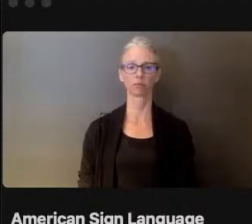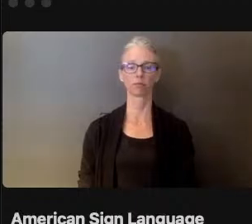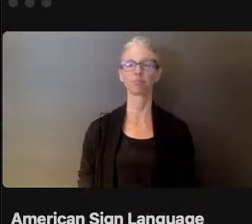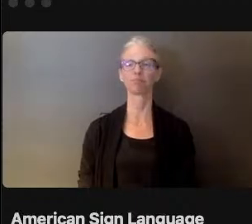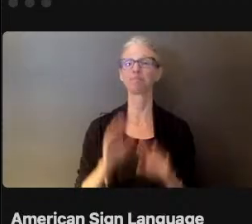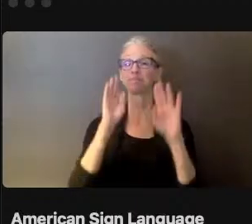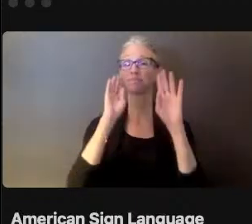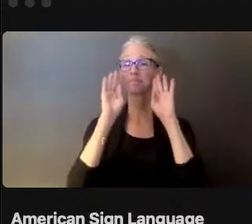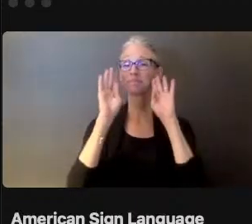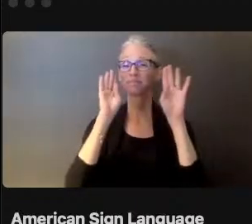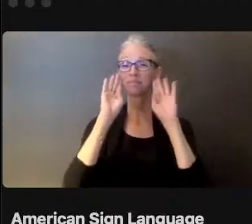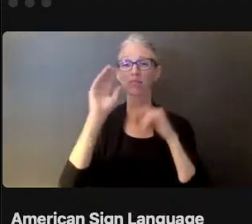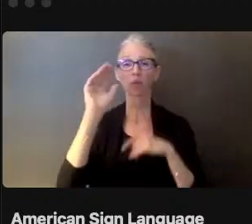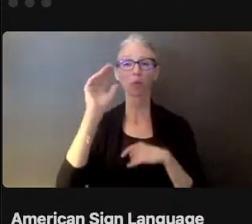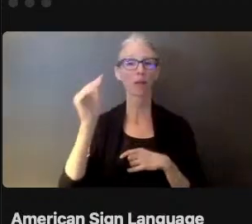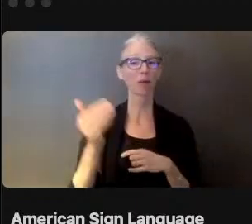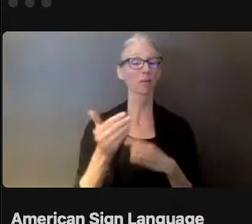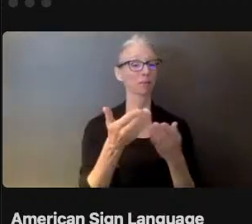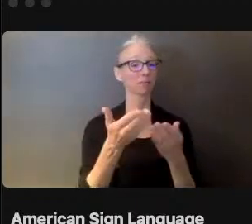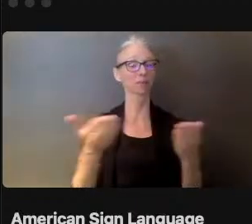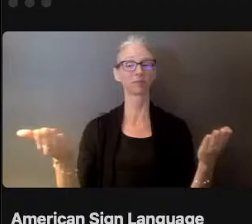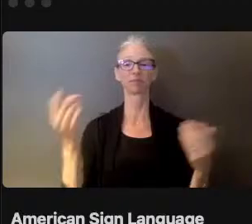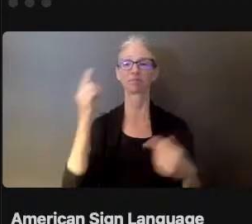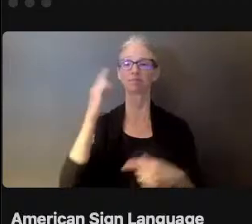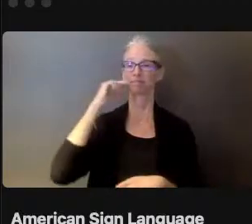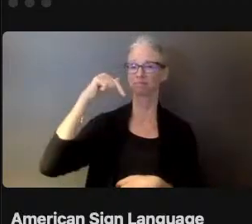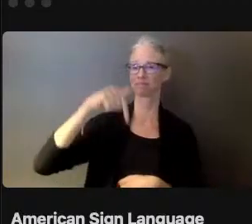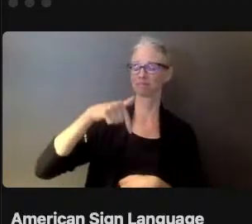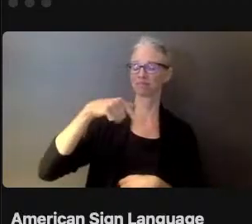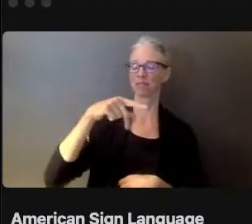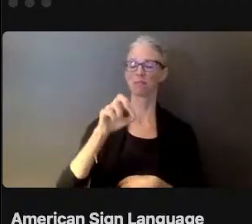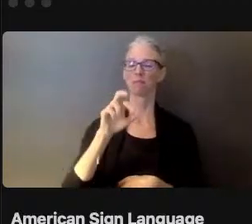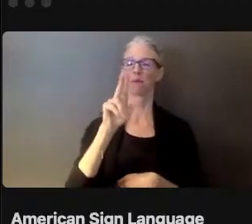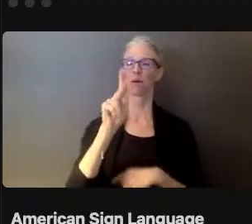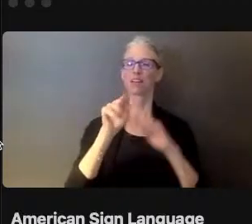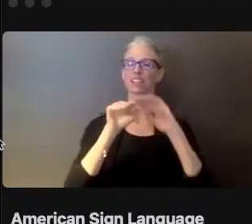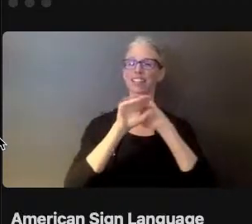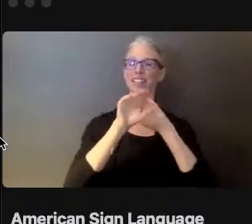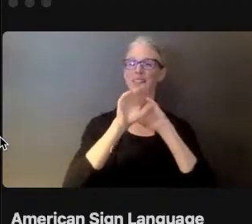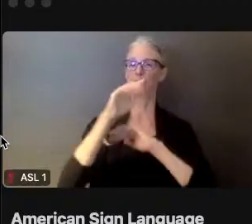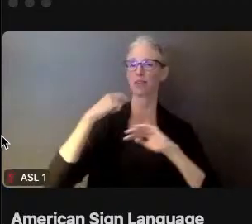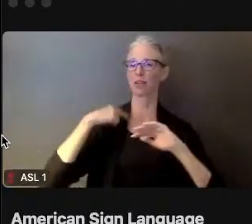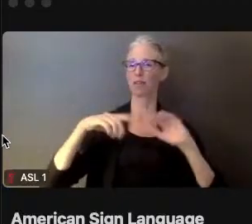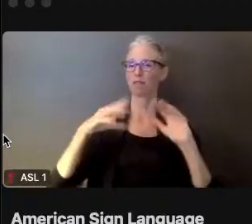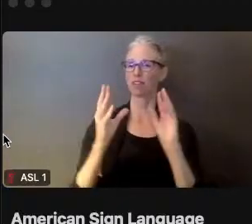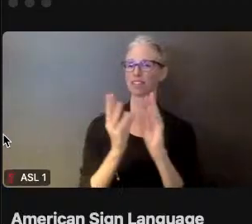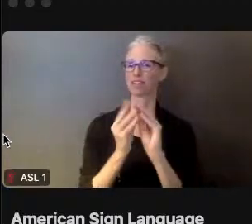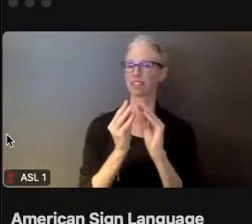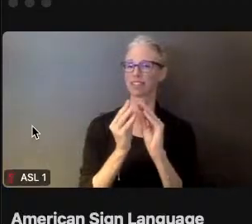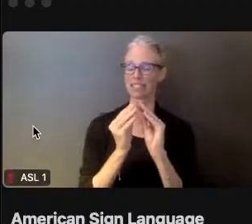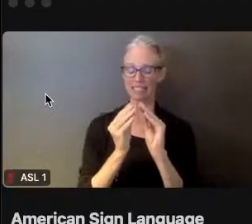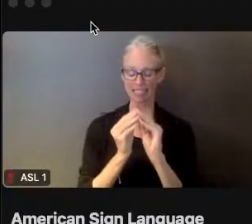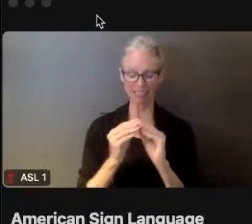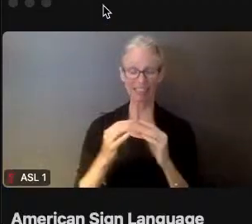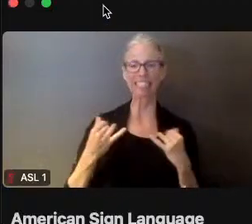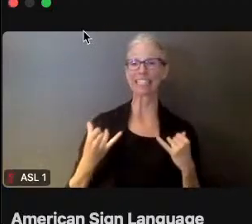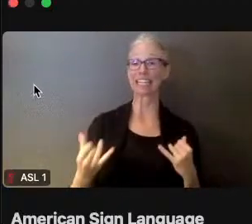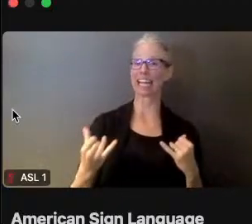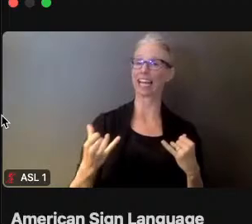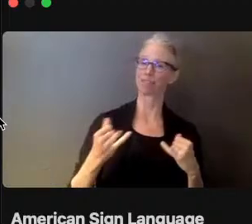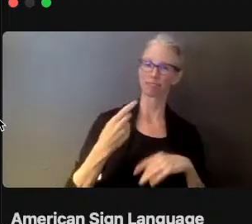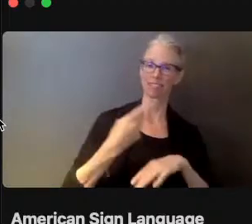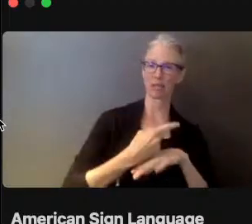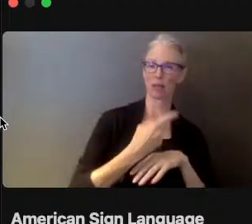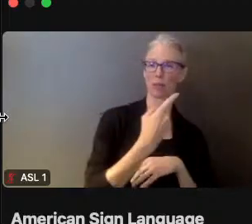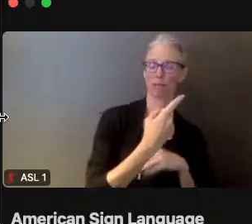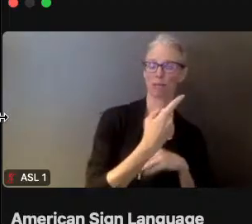Welcome everyone to the Parks Accessibility Conference. Today is day one of the 3-day virtual conference. My name